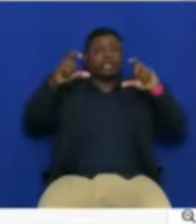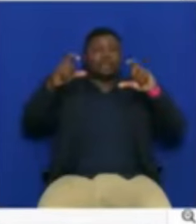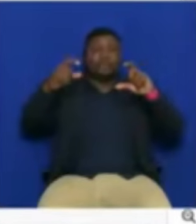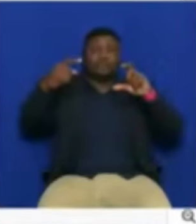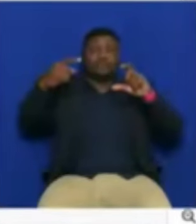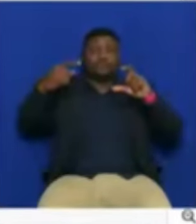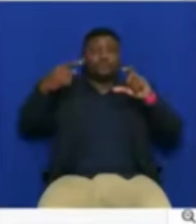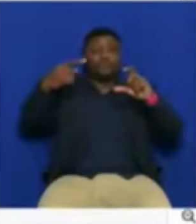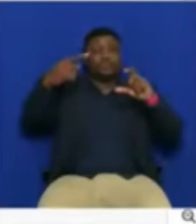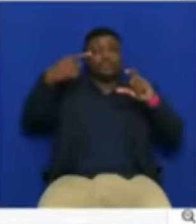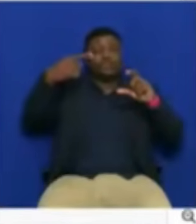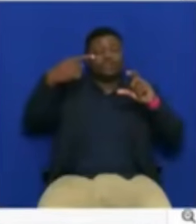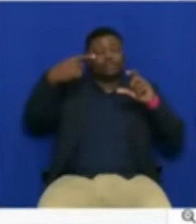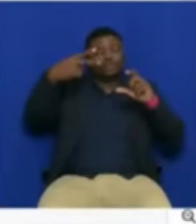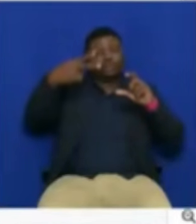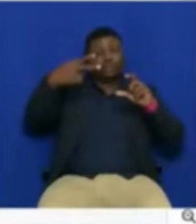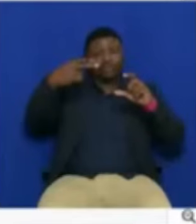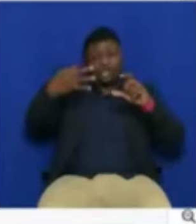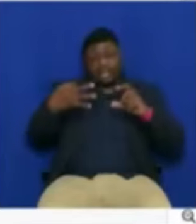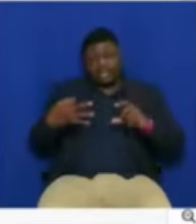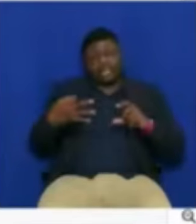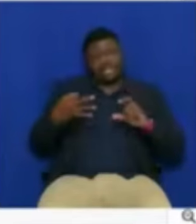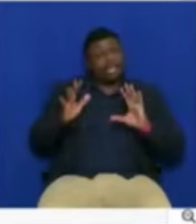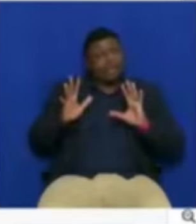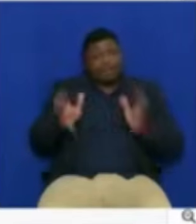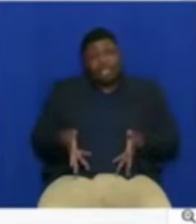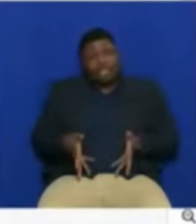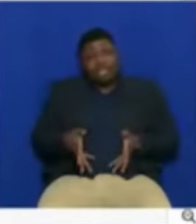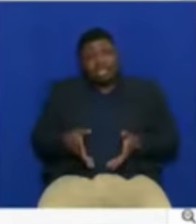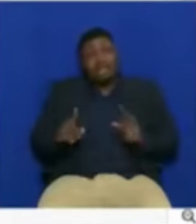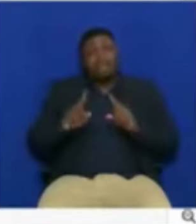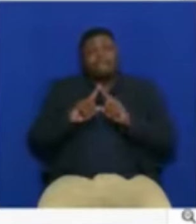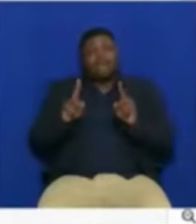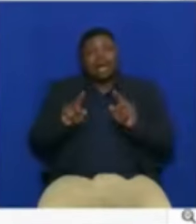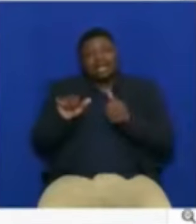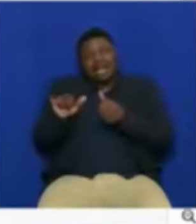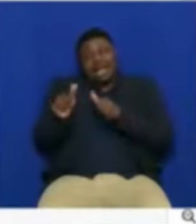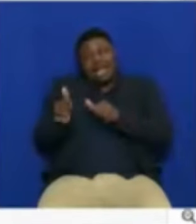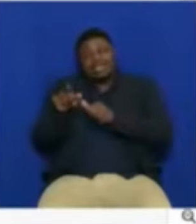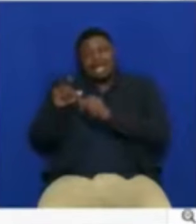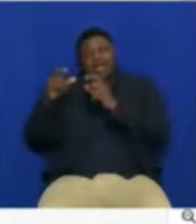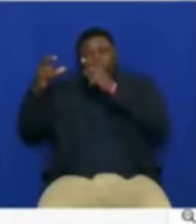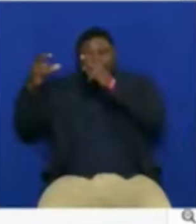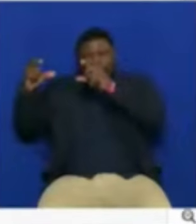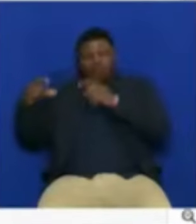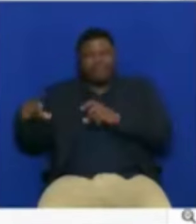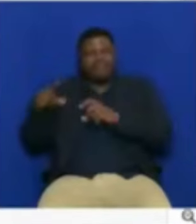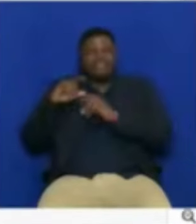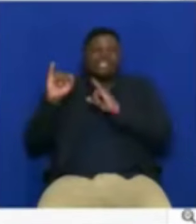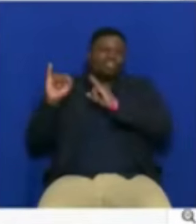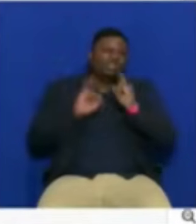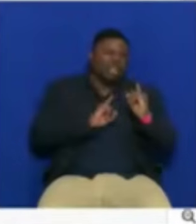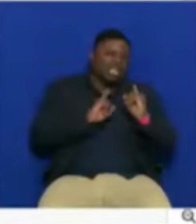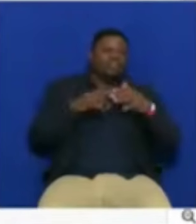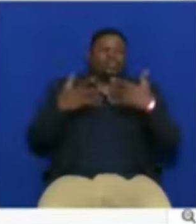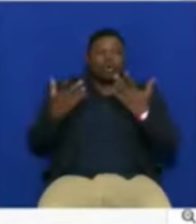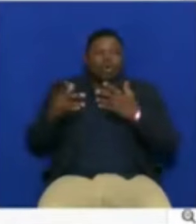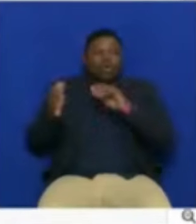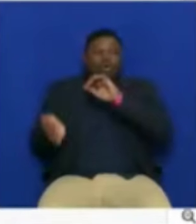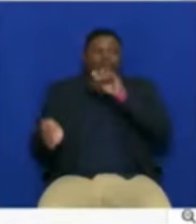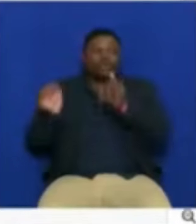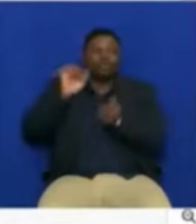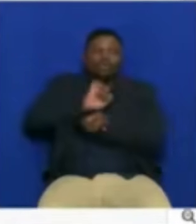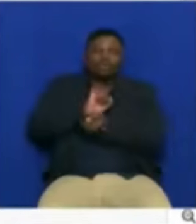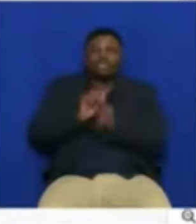either introductory or they give a conclusion by the deponent. So our key paragraphs are paragraphs 2